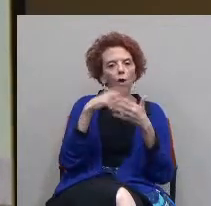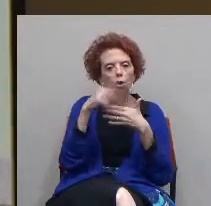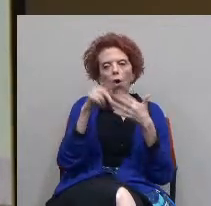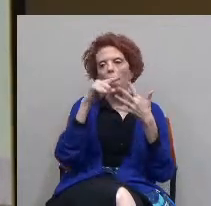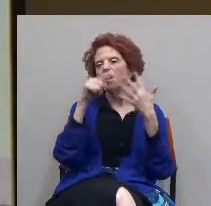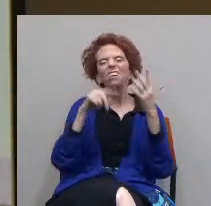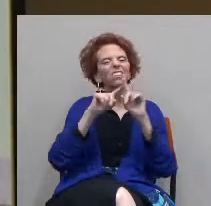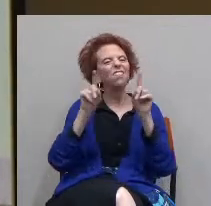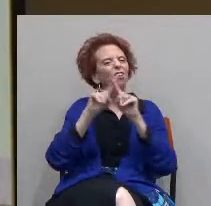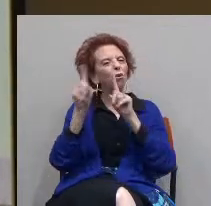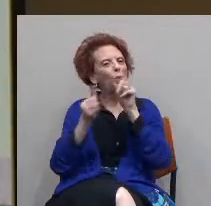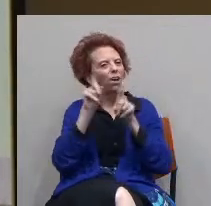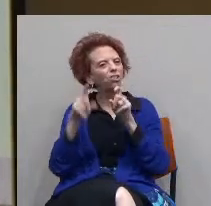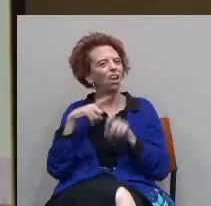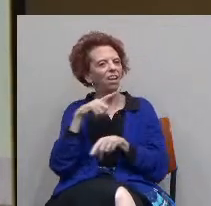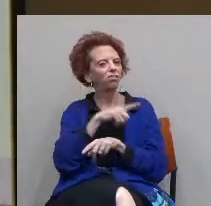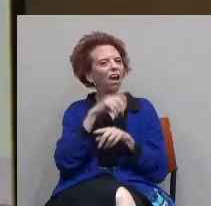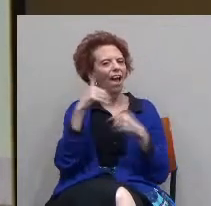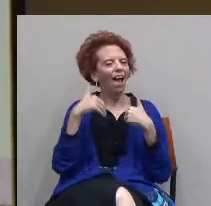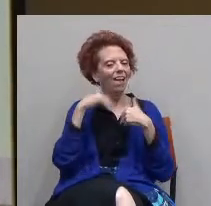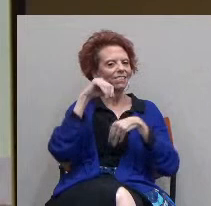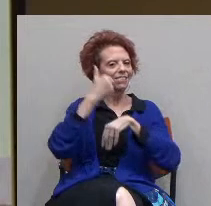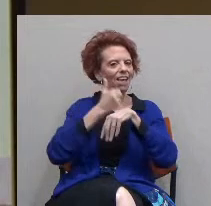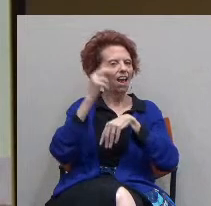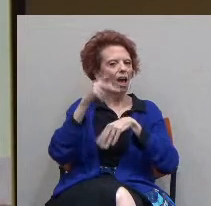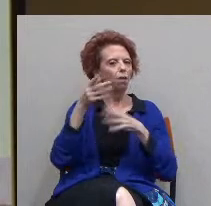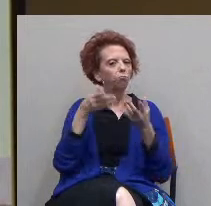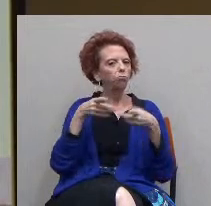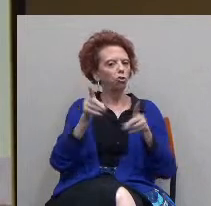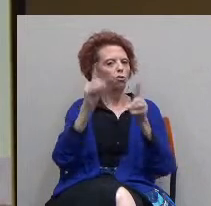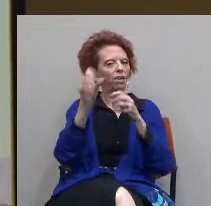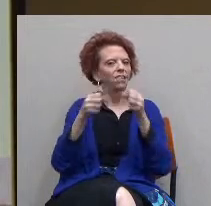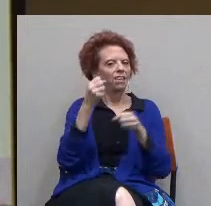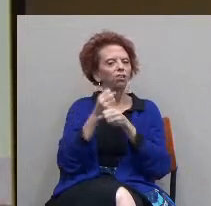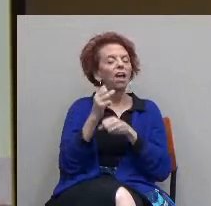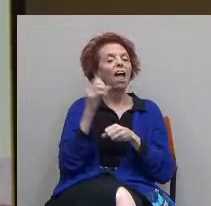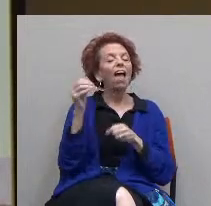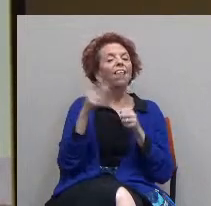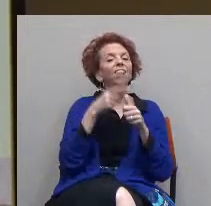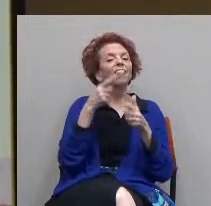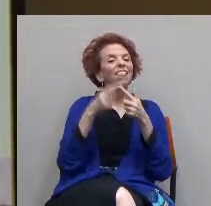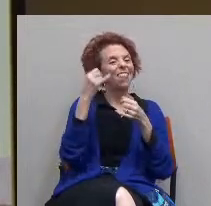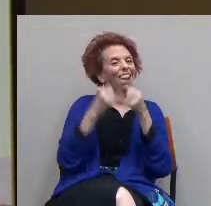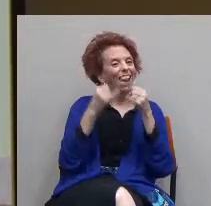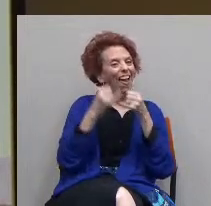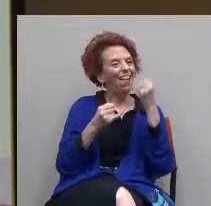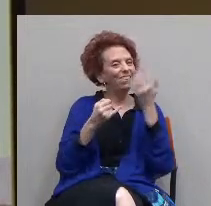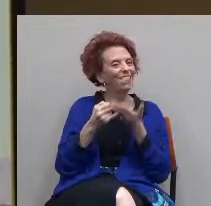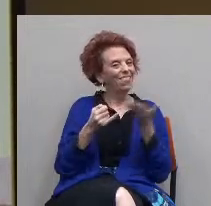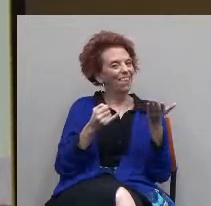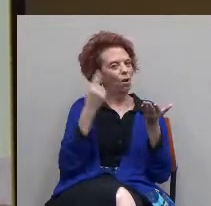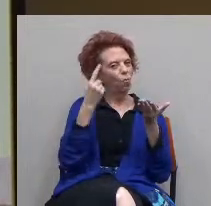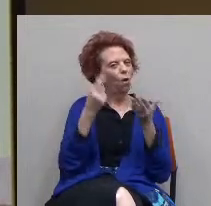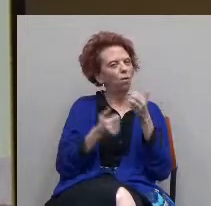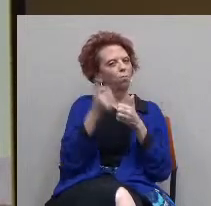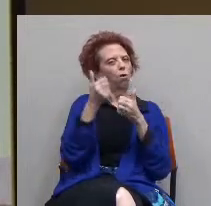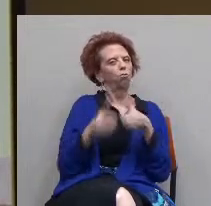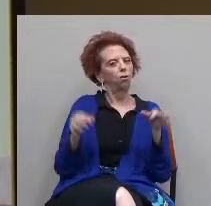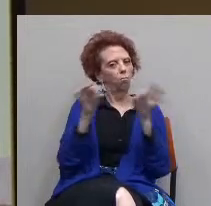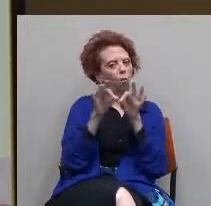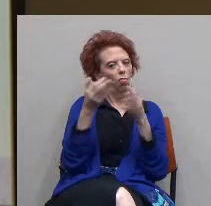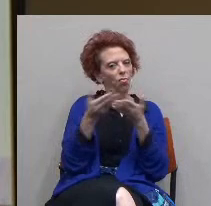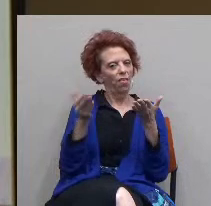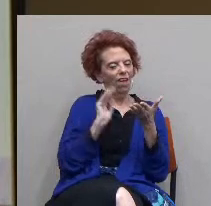that the legislature has implemented over the years. And then the last thing, and probably one of the most important things that our